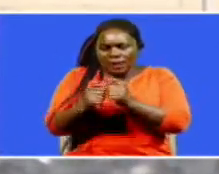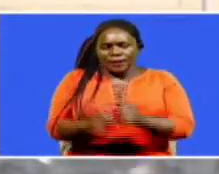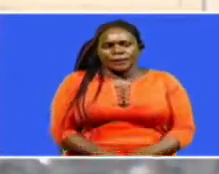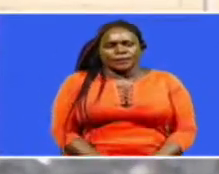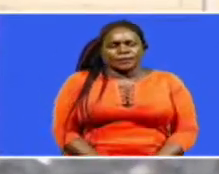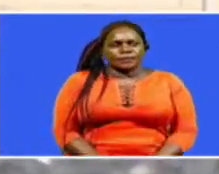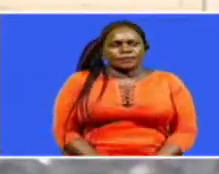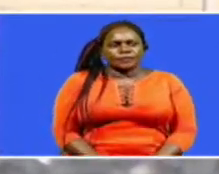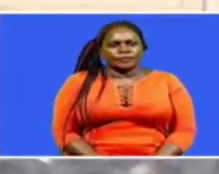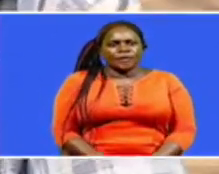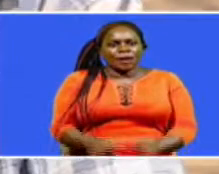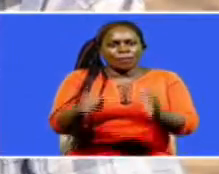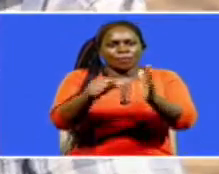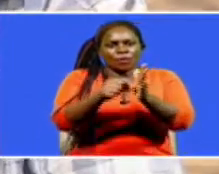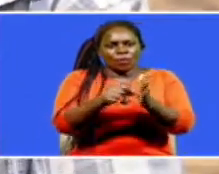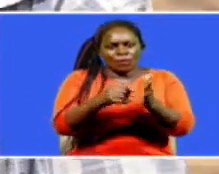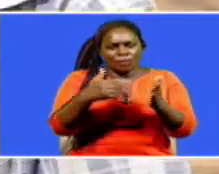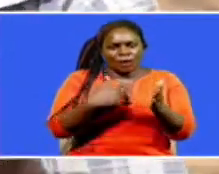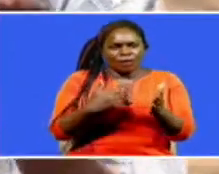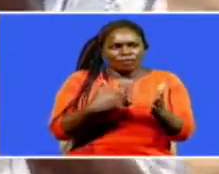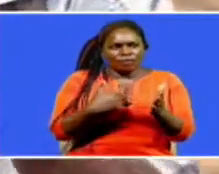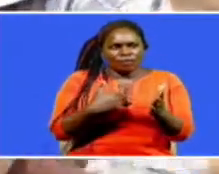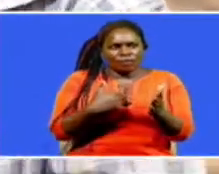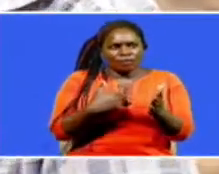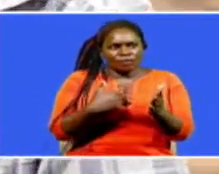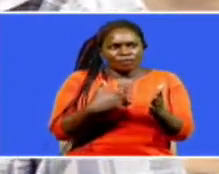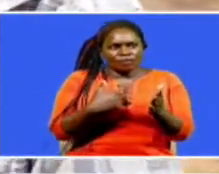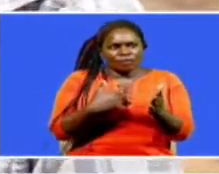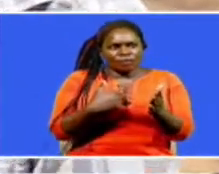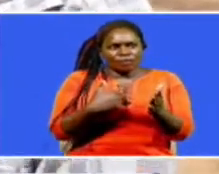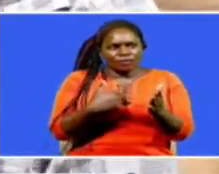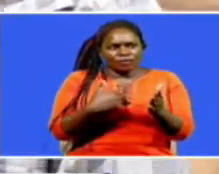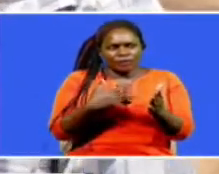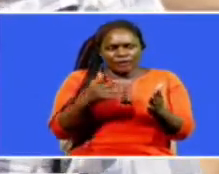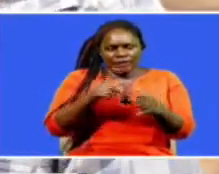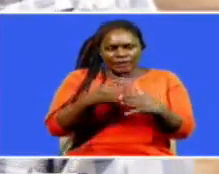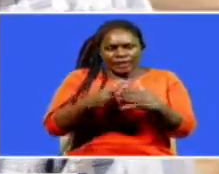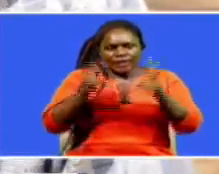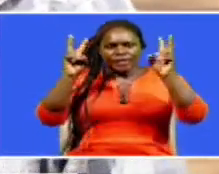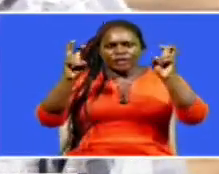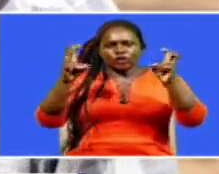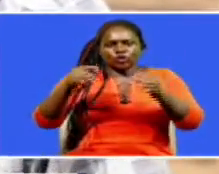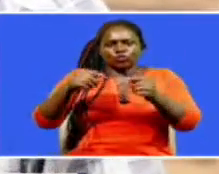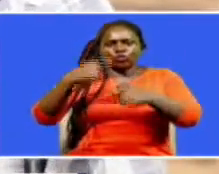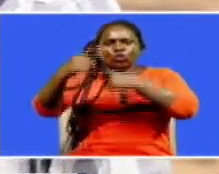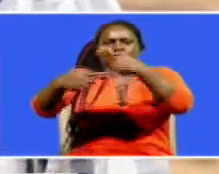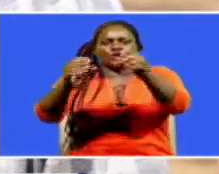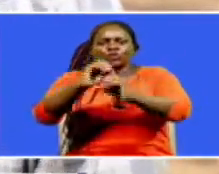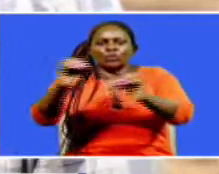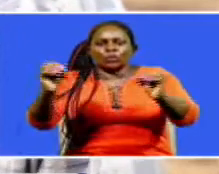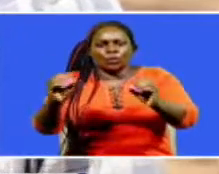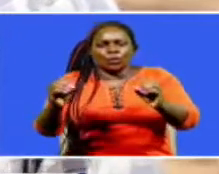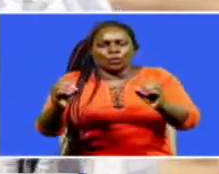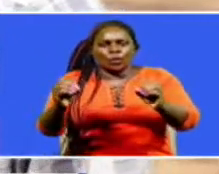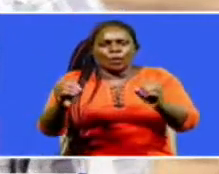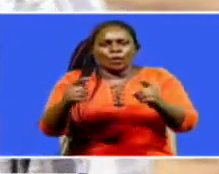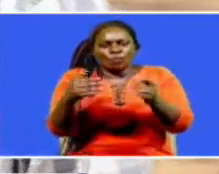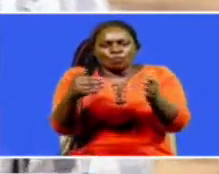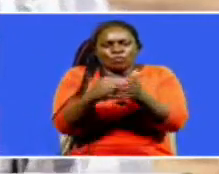hilo unatushinda wanashika hiyo maneno, na maneno hiyo hayaendi mbele.